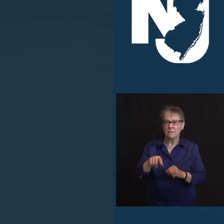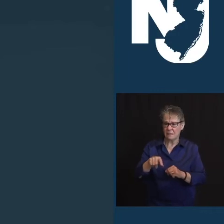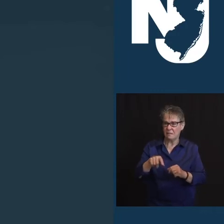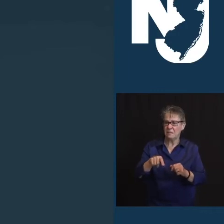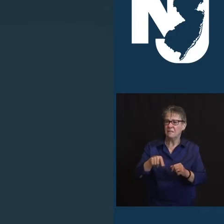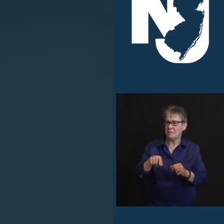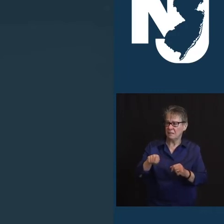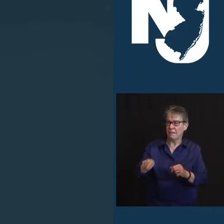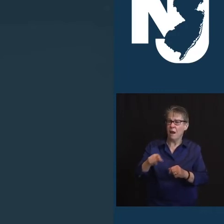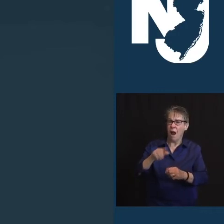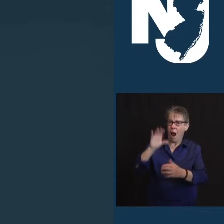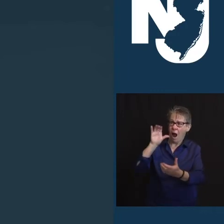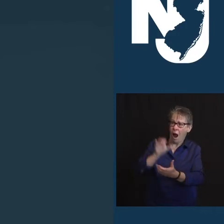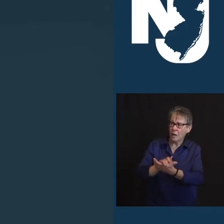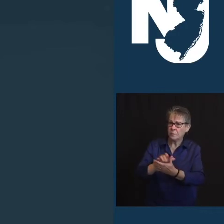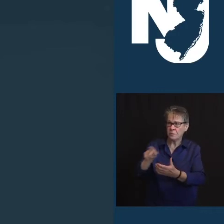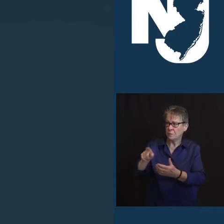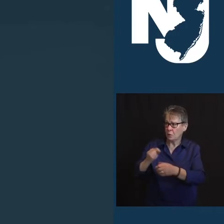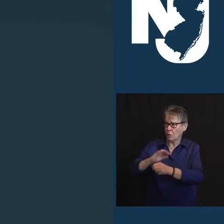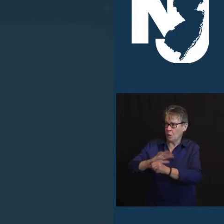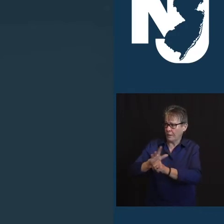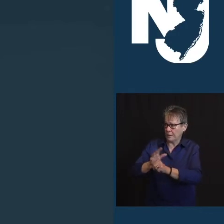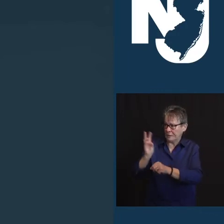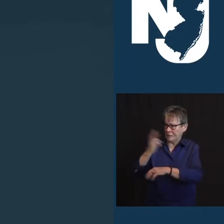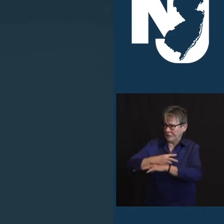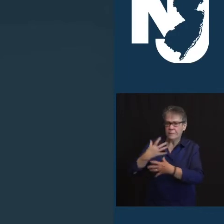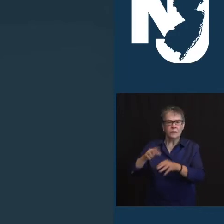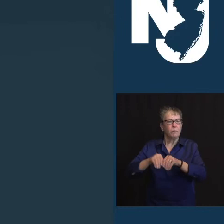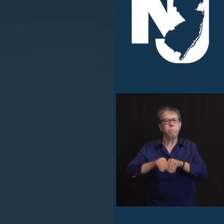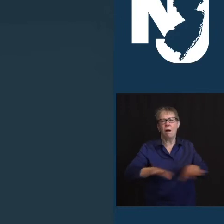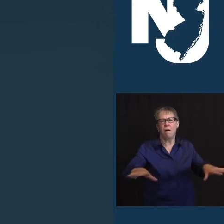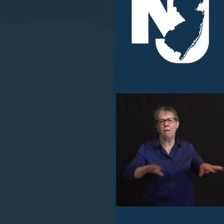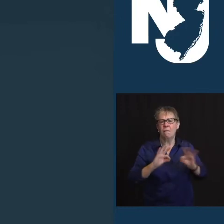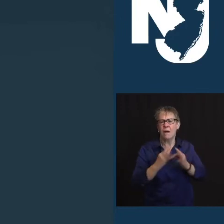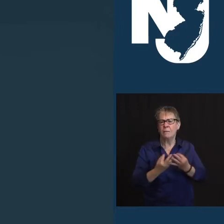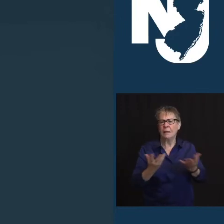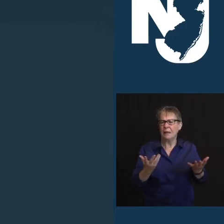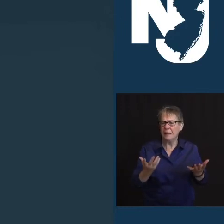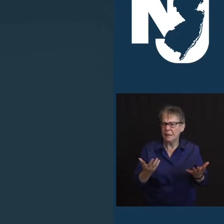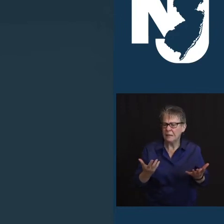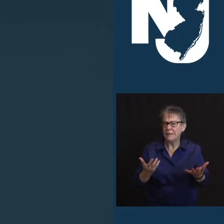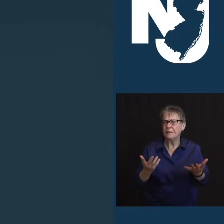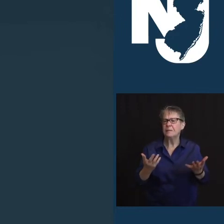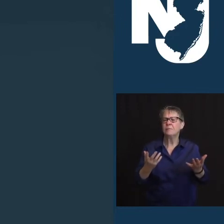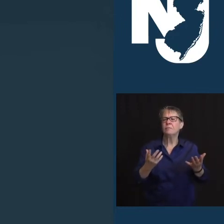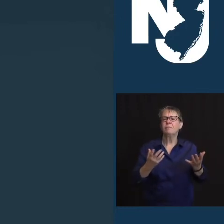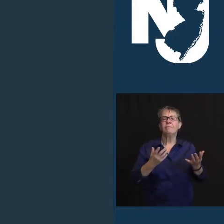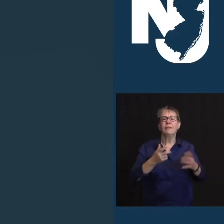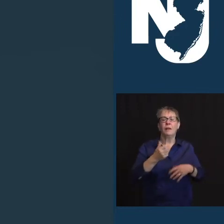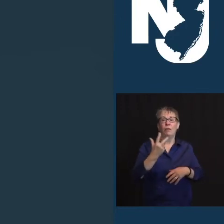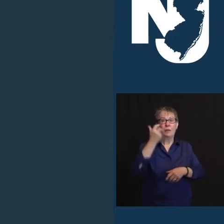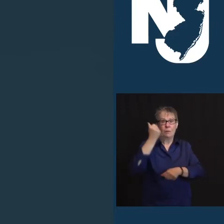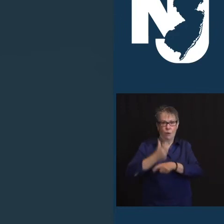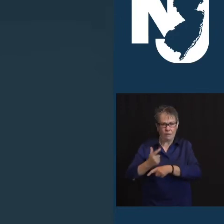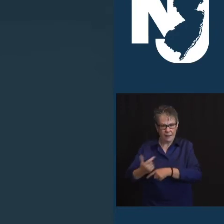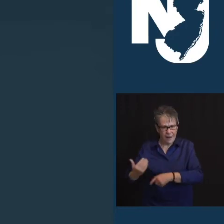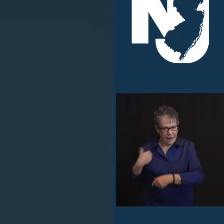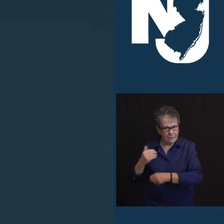in a big way. He's also survived by his 3 brothers, Anthony, Joseph, and Ross, and his sister,